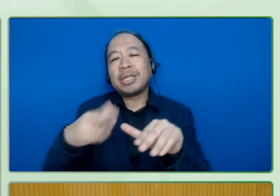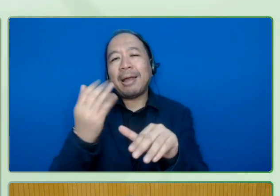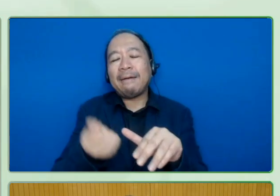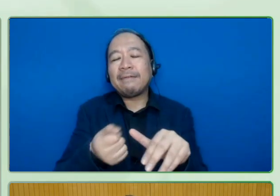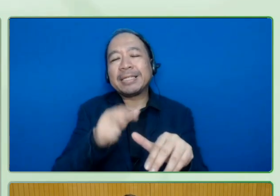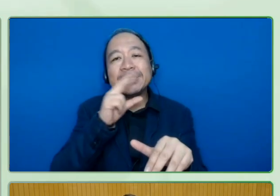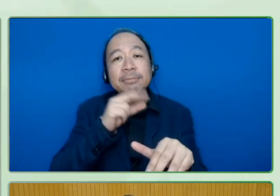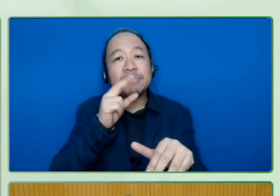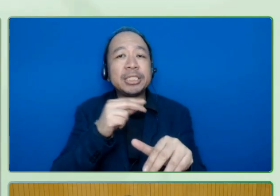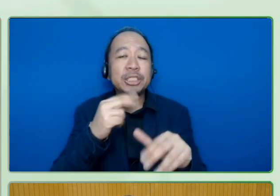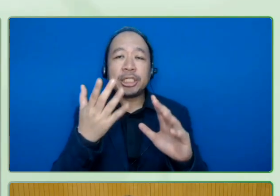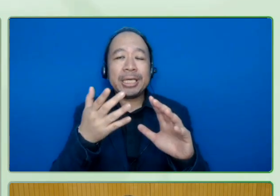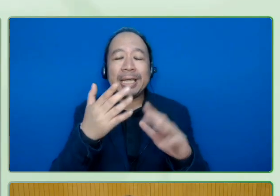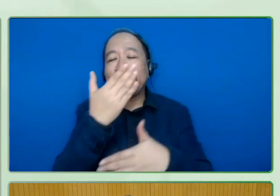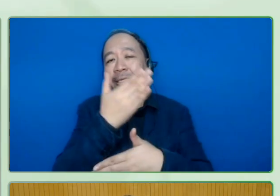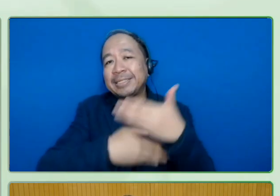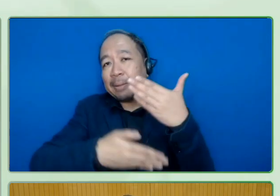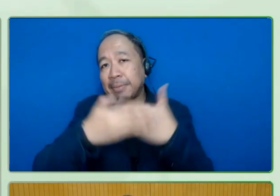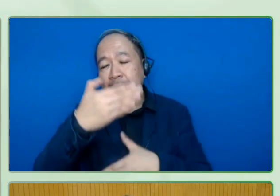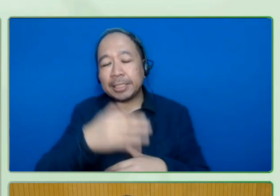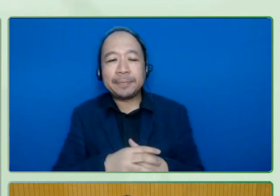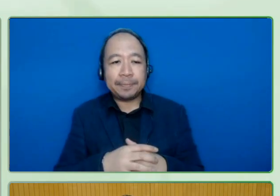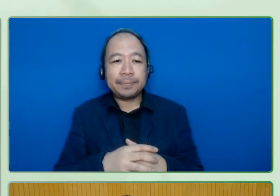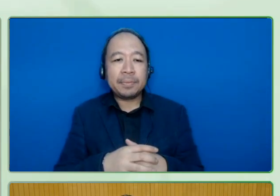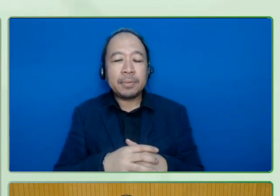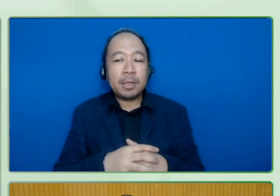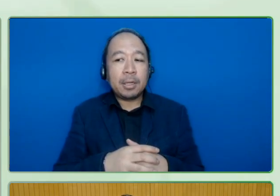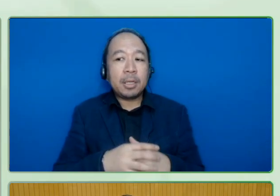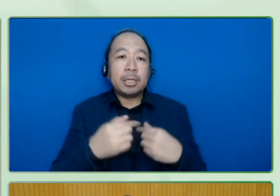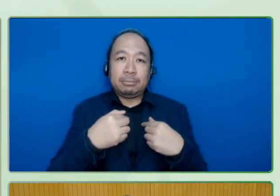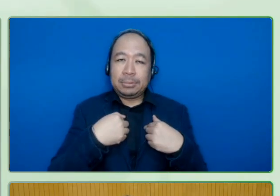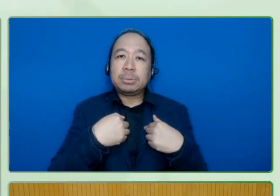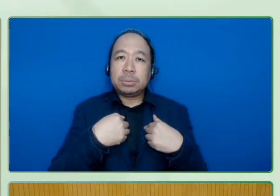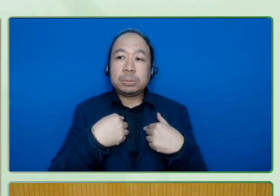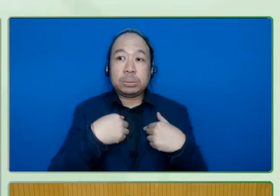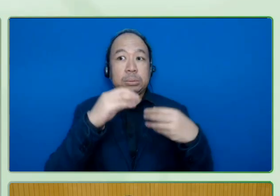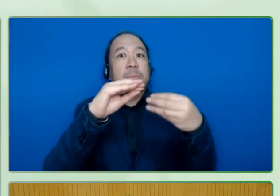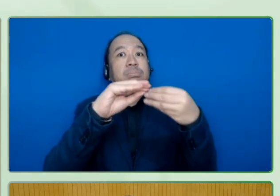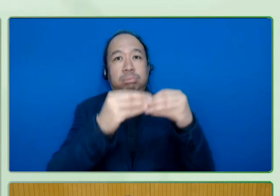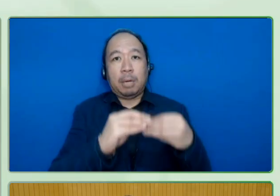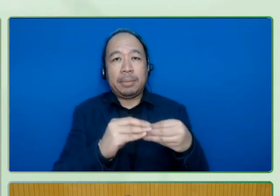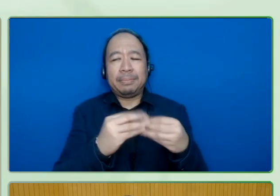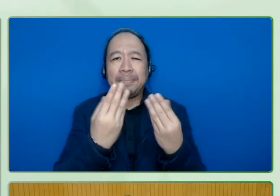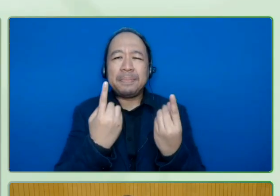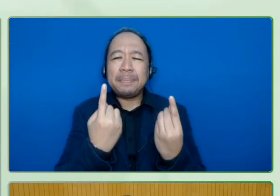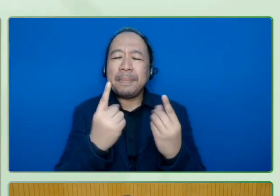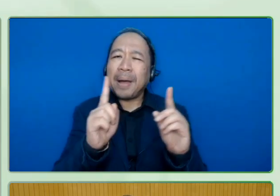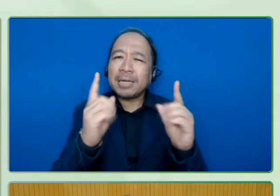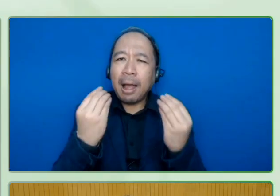So I was, to say, in trouble, and I was like, there must be a solution for children to help